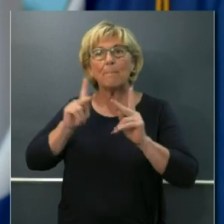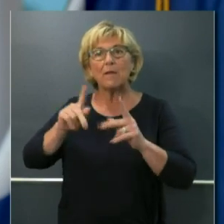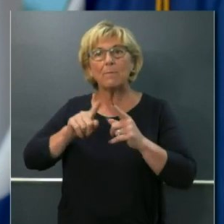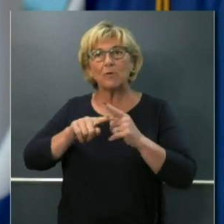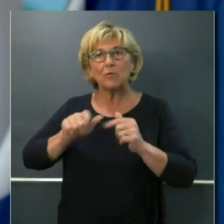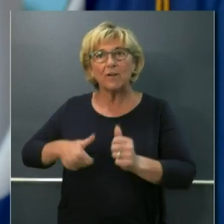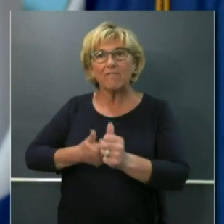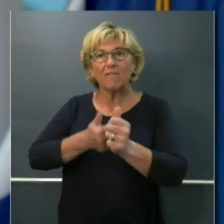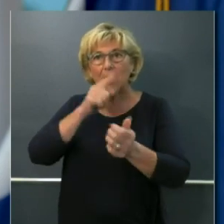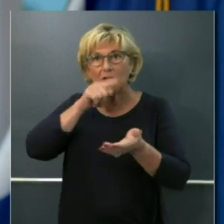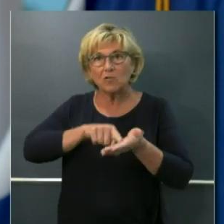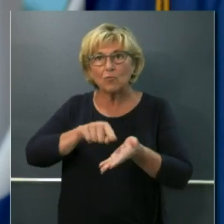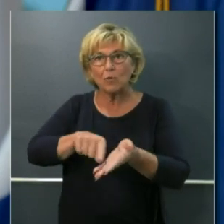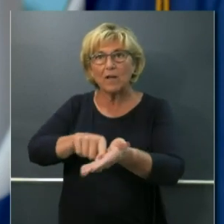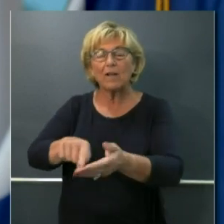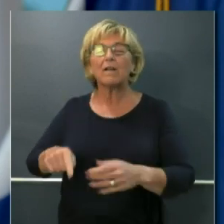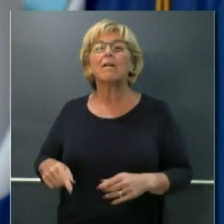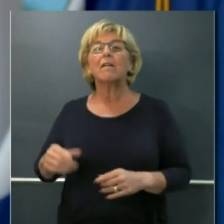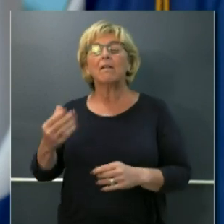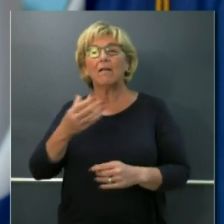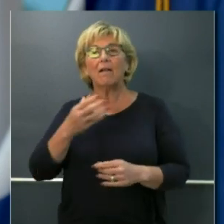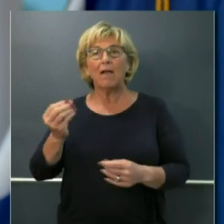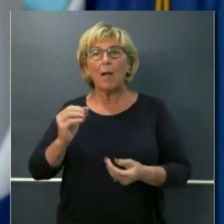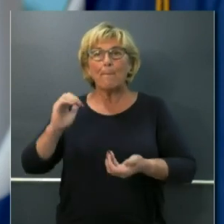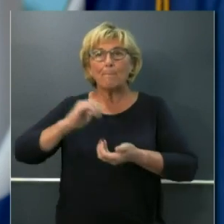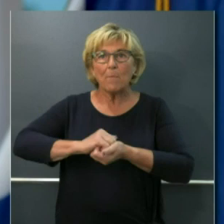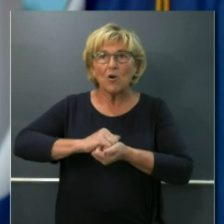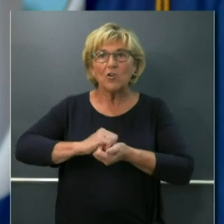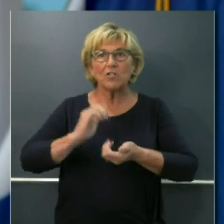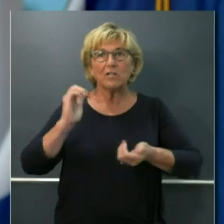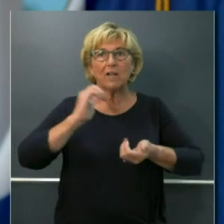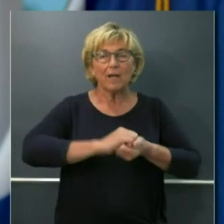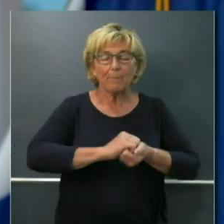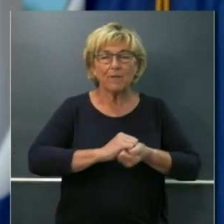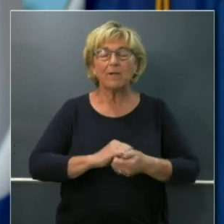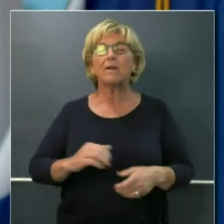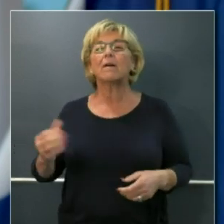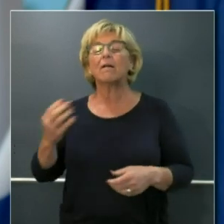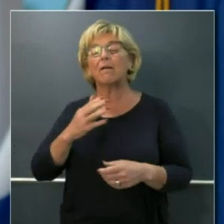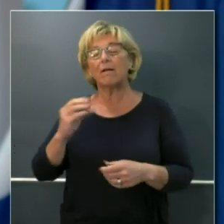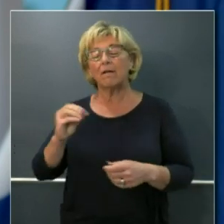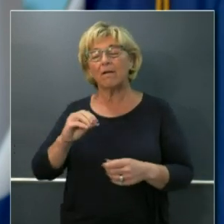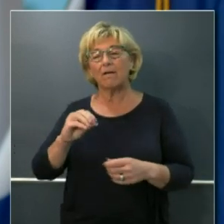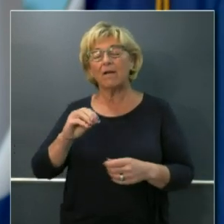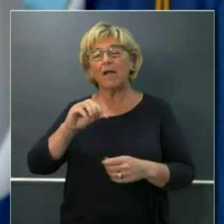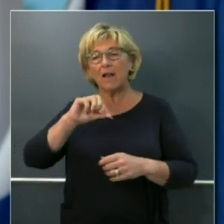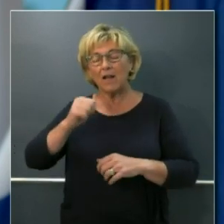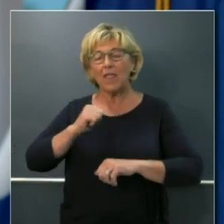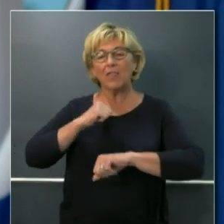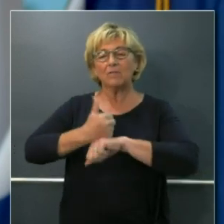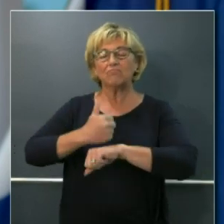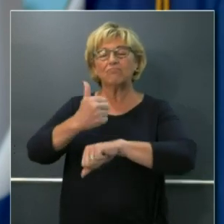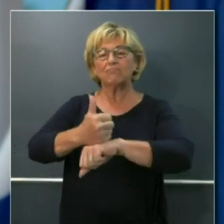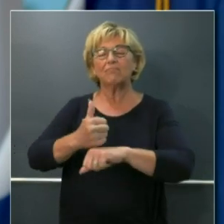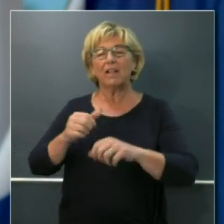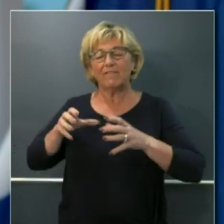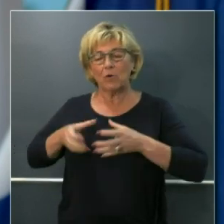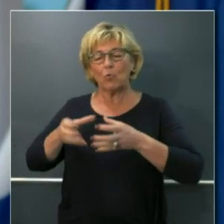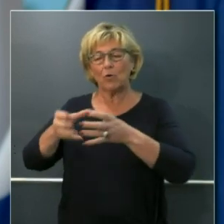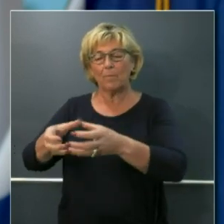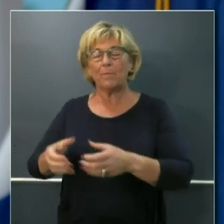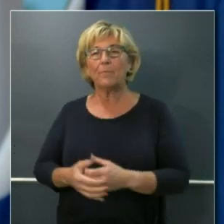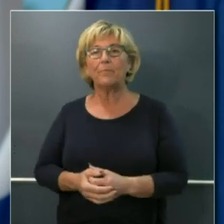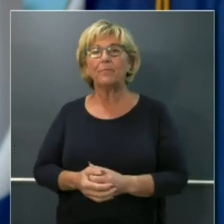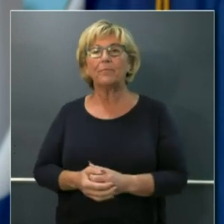California, partnerships that we're forming in that space, and capacity building that is also well underway. We